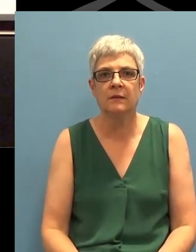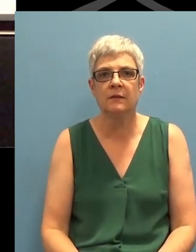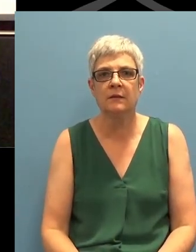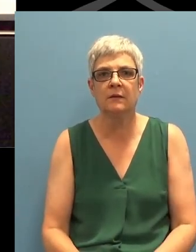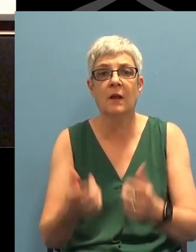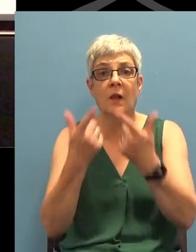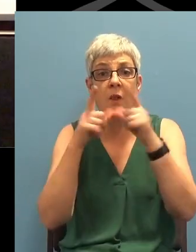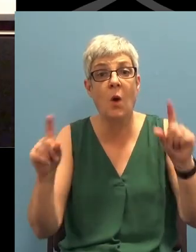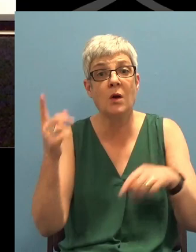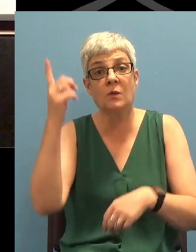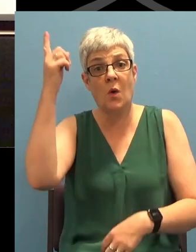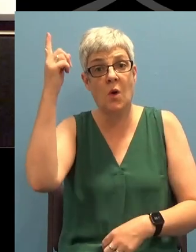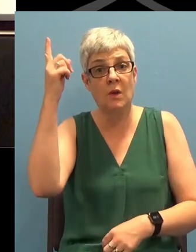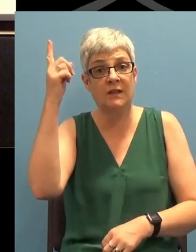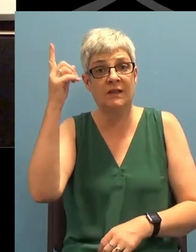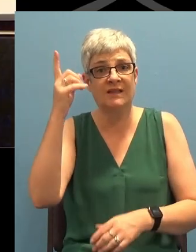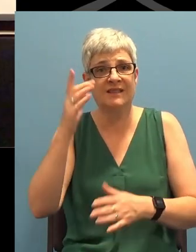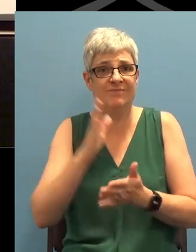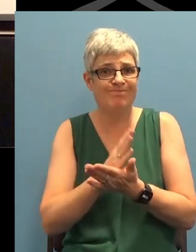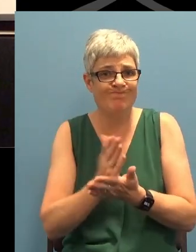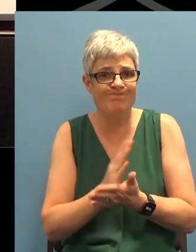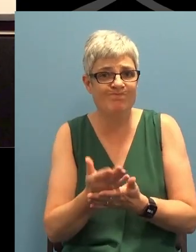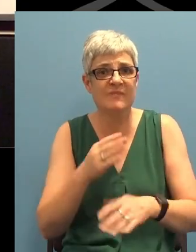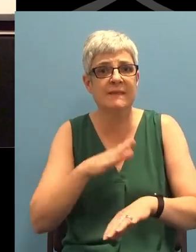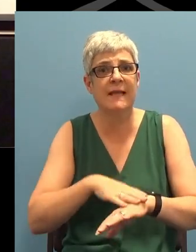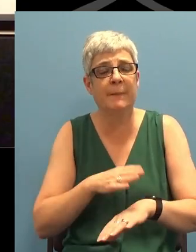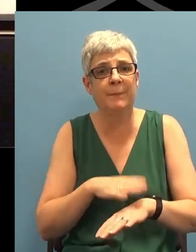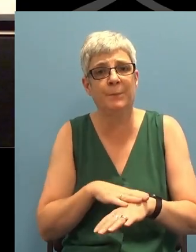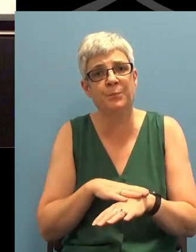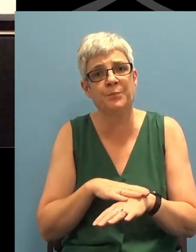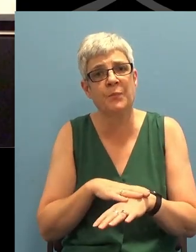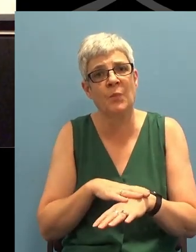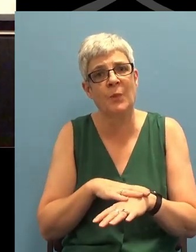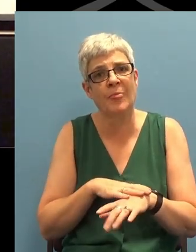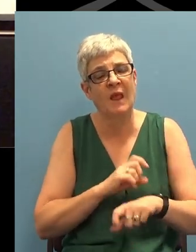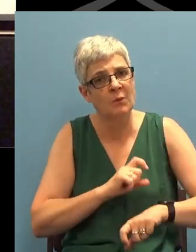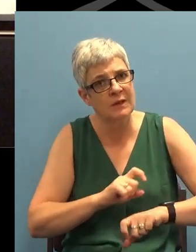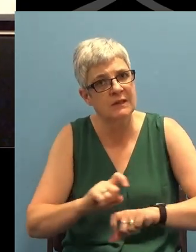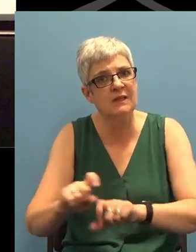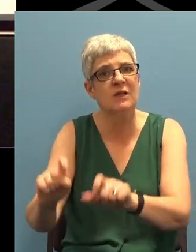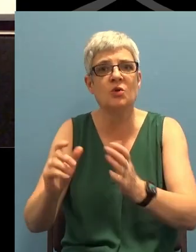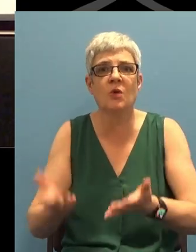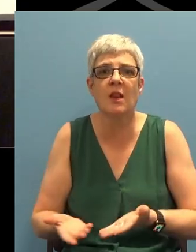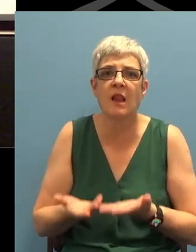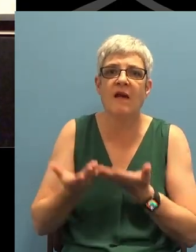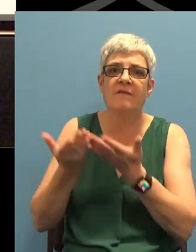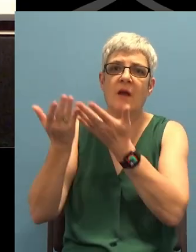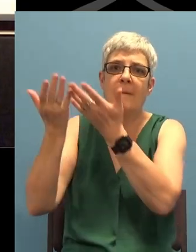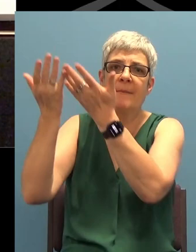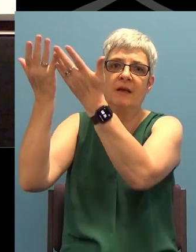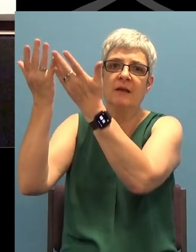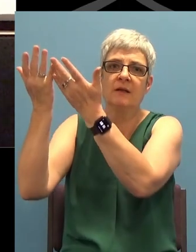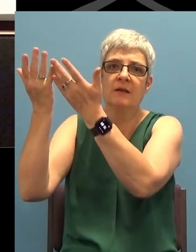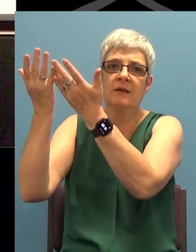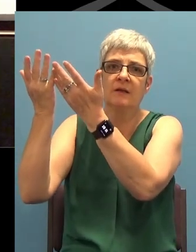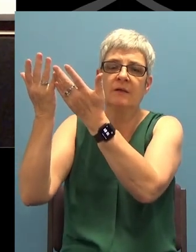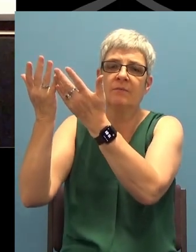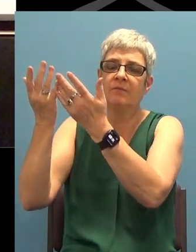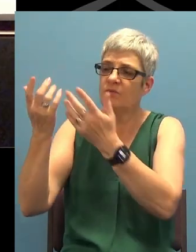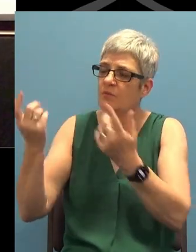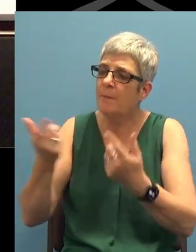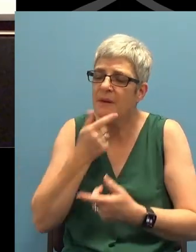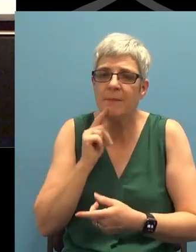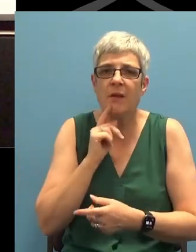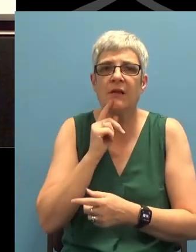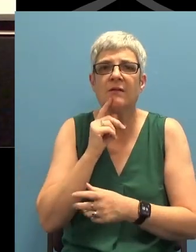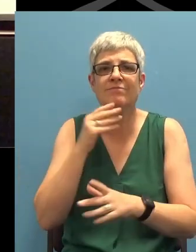Lord God, in this uncertain time, we continue to lift up to you those affected directly by ill health